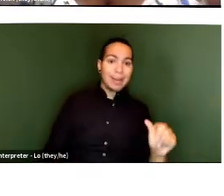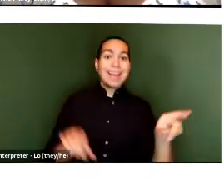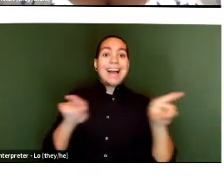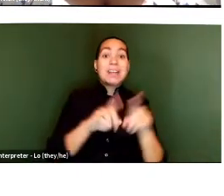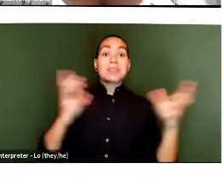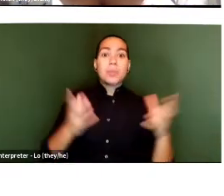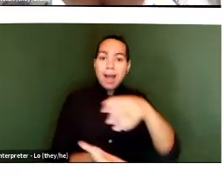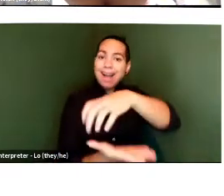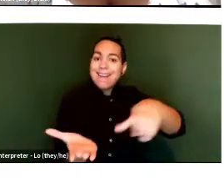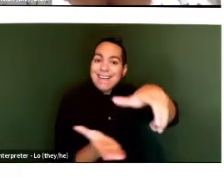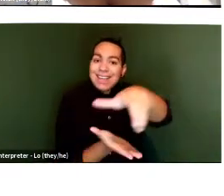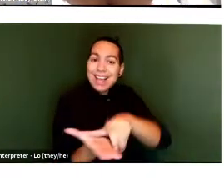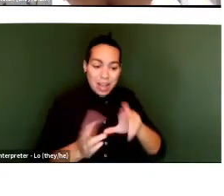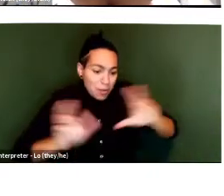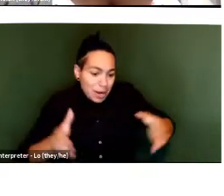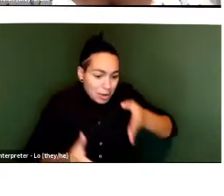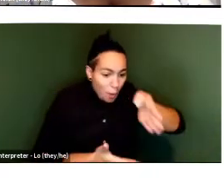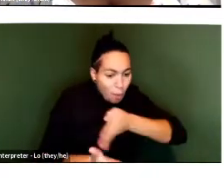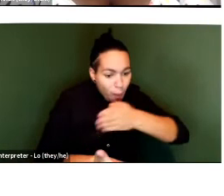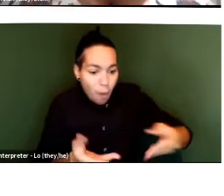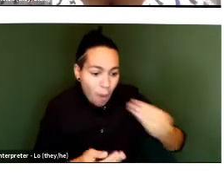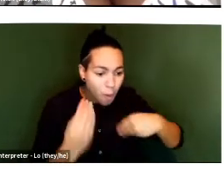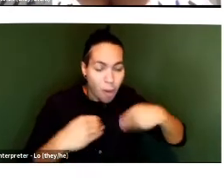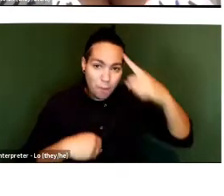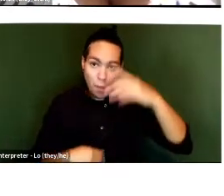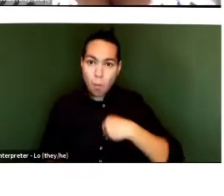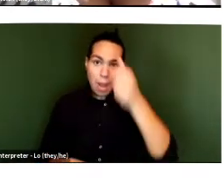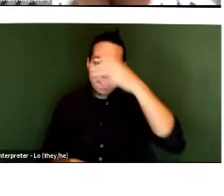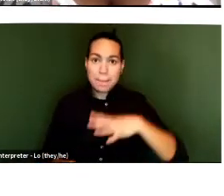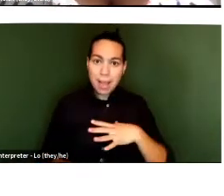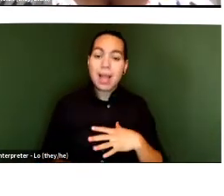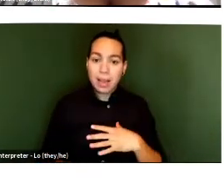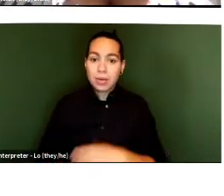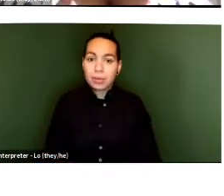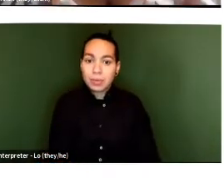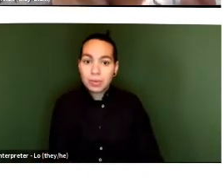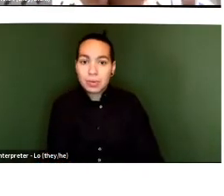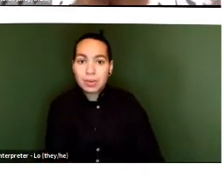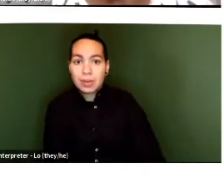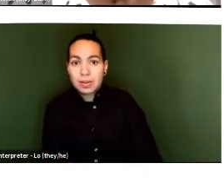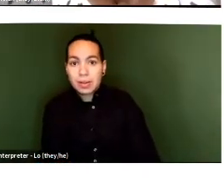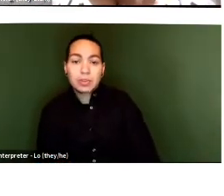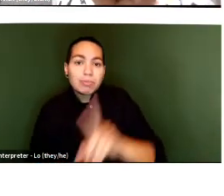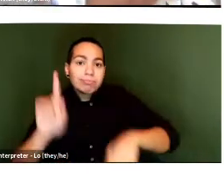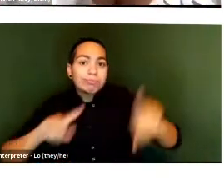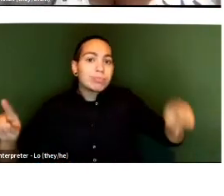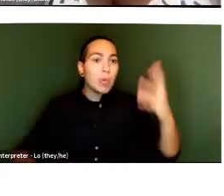to be sliced for white men, you know, signifying the various Western European